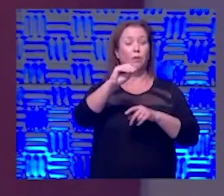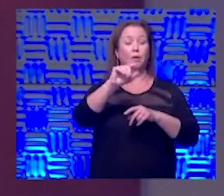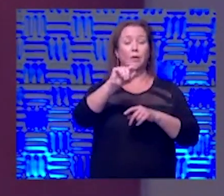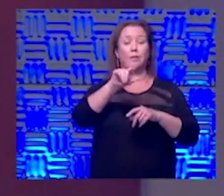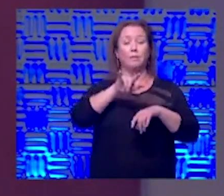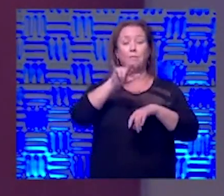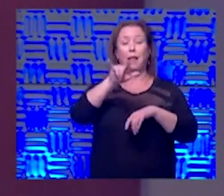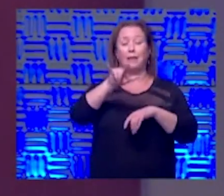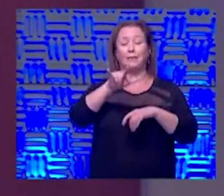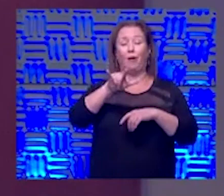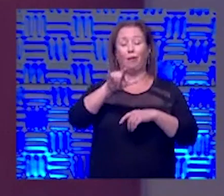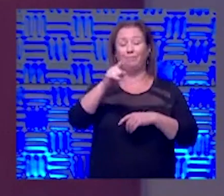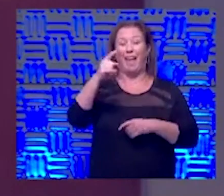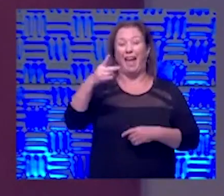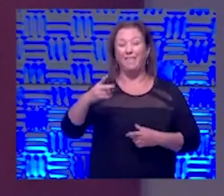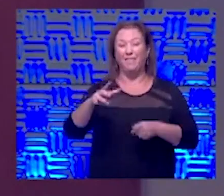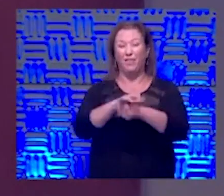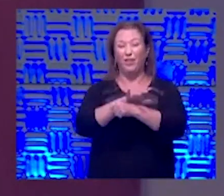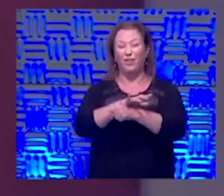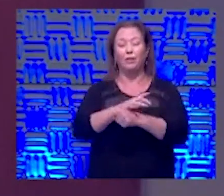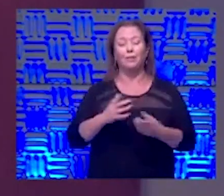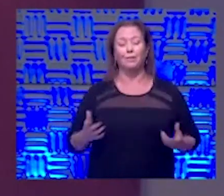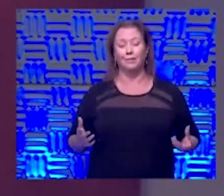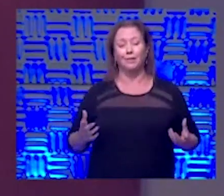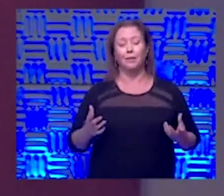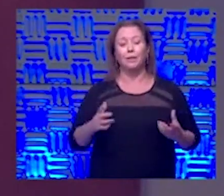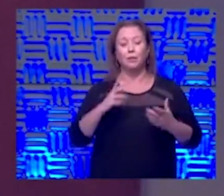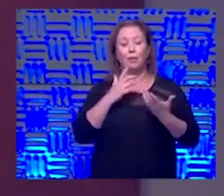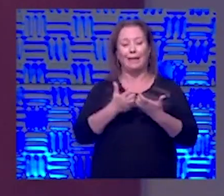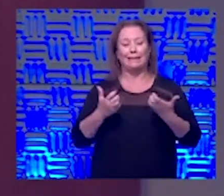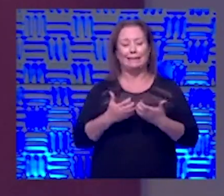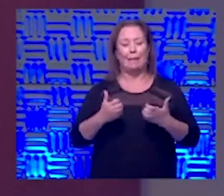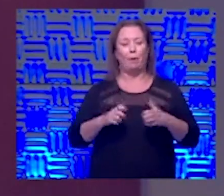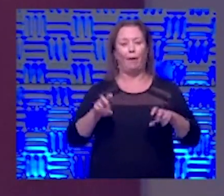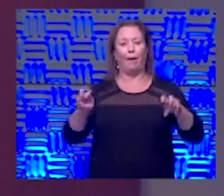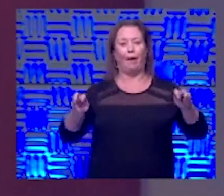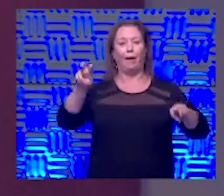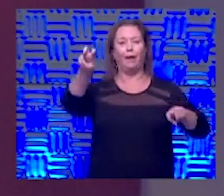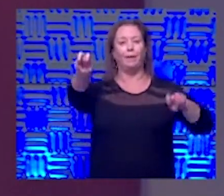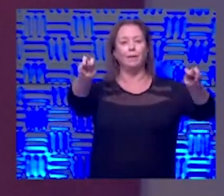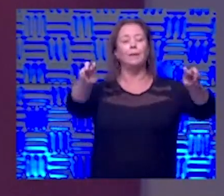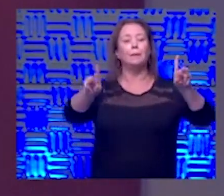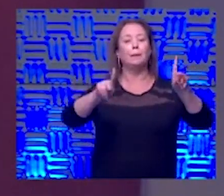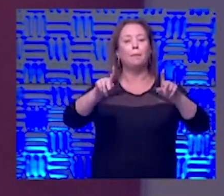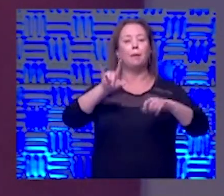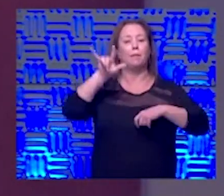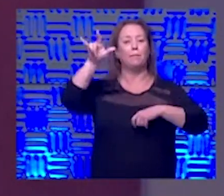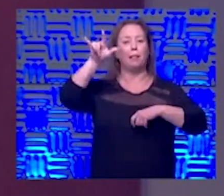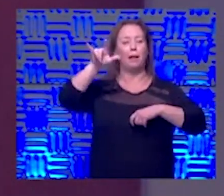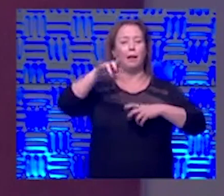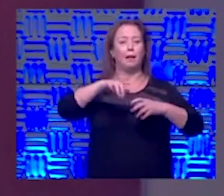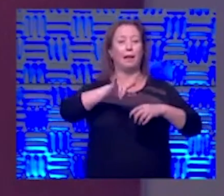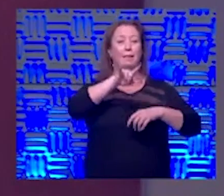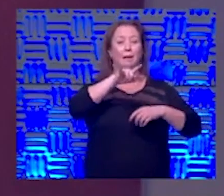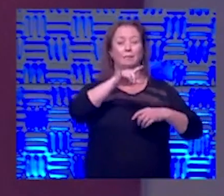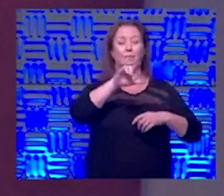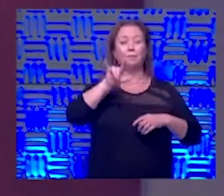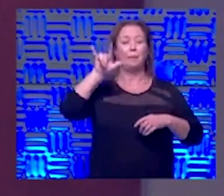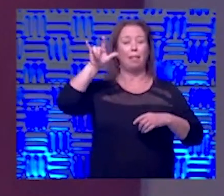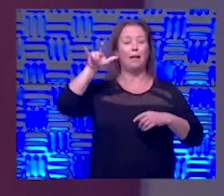empty now. So they can definitely kind of separate people on the plane, and at the airport there's this